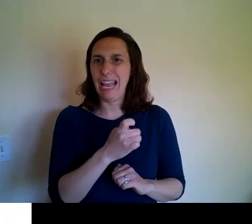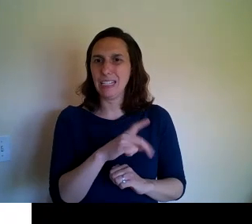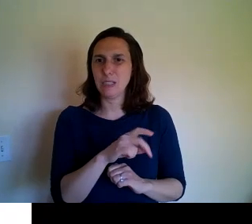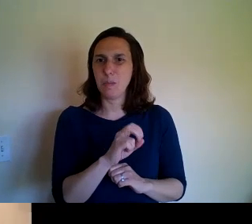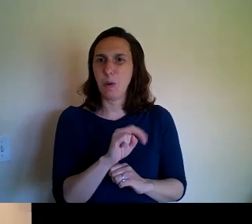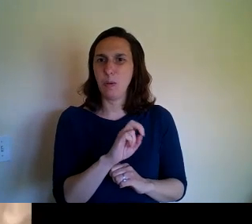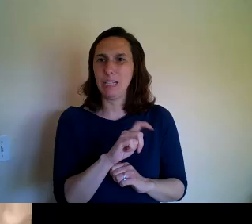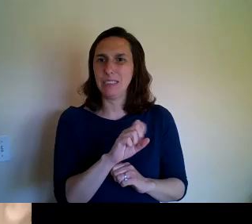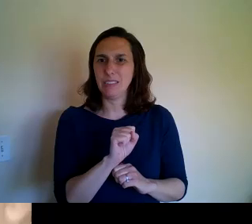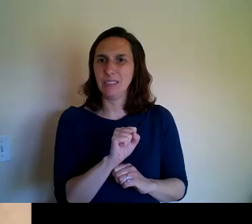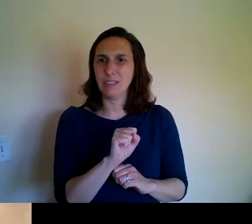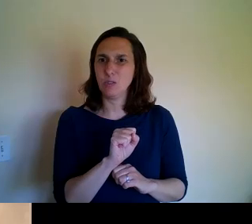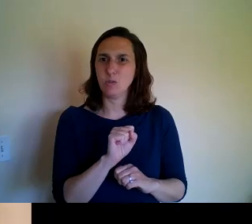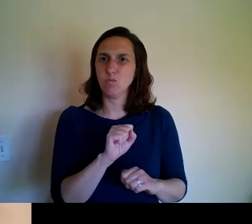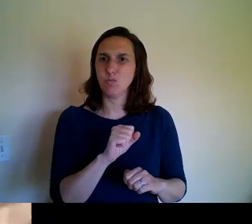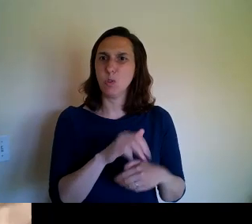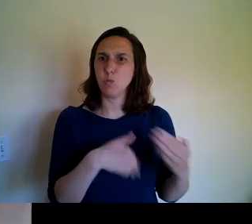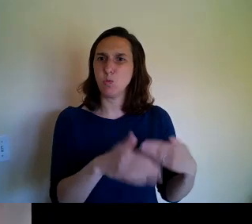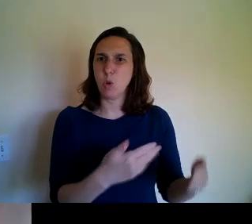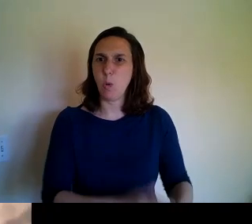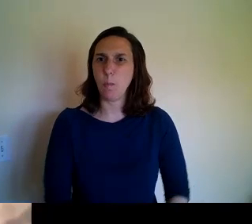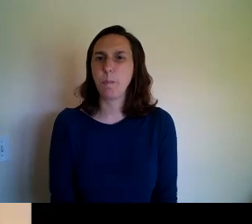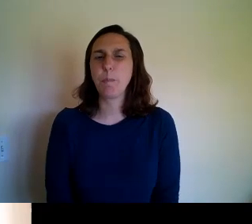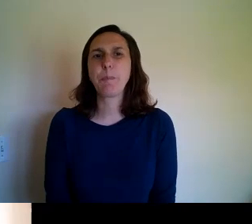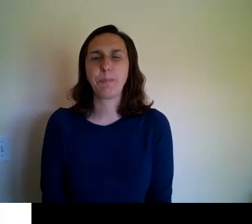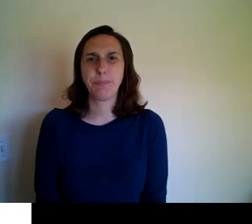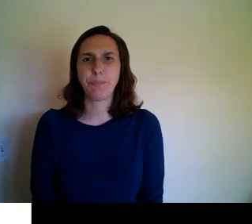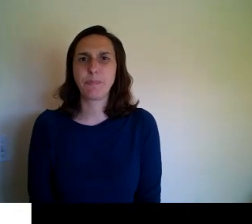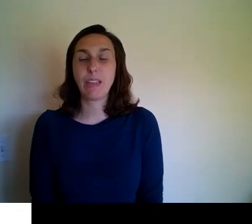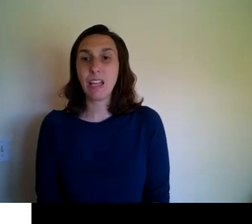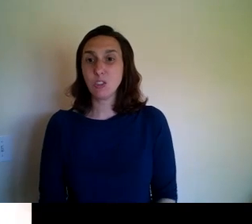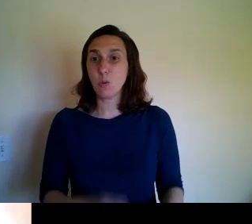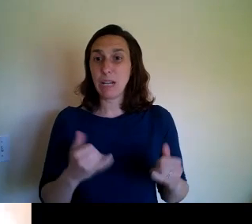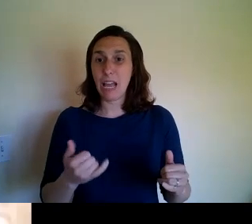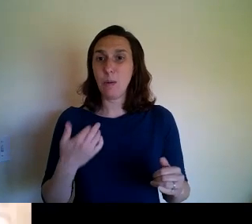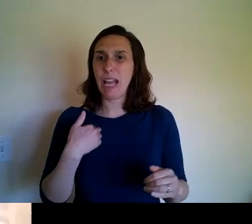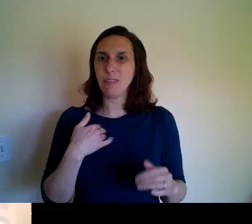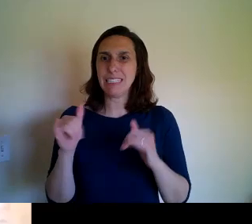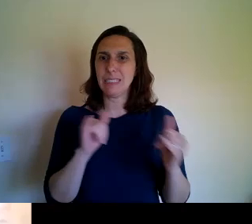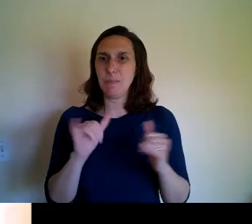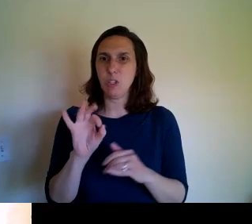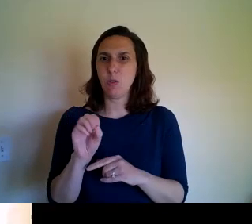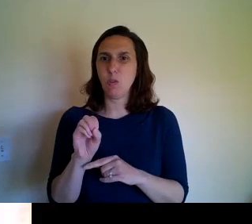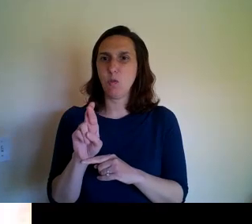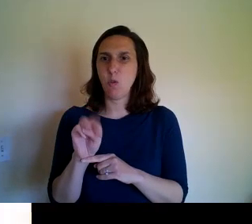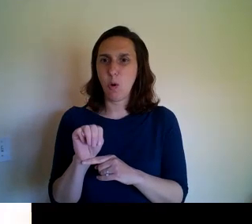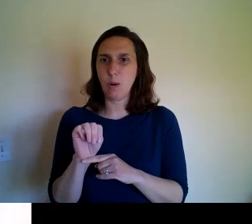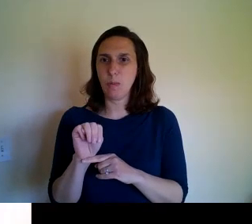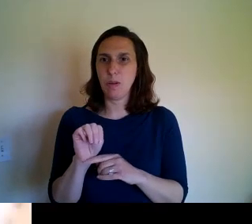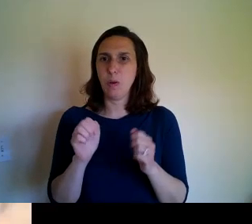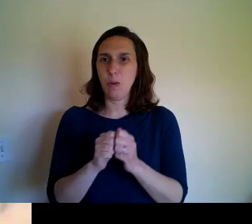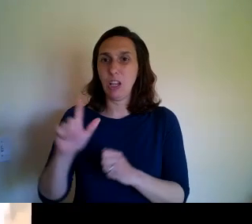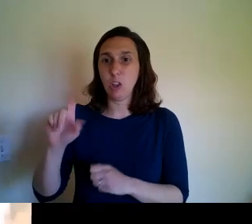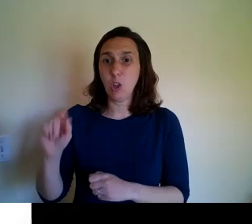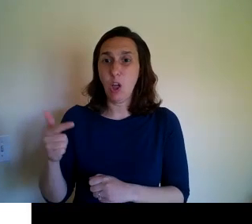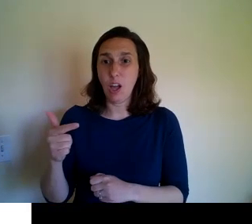And because the log is the inverse of an exponent, there's a similar form to these rules. And so as